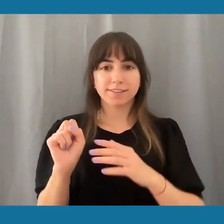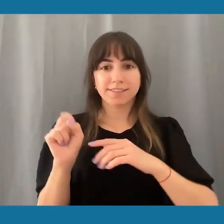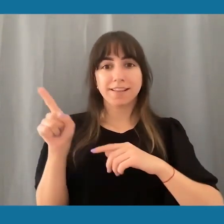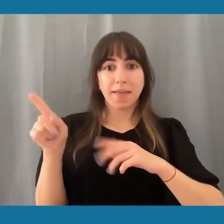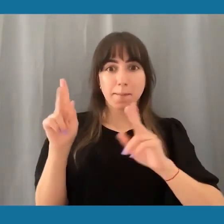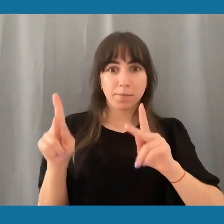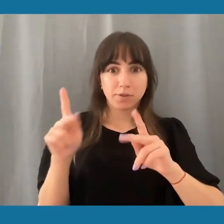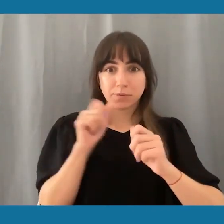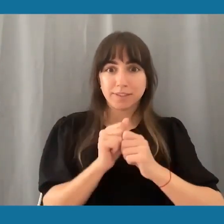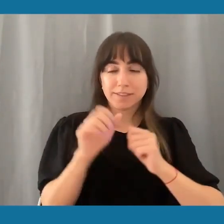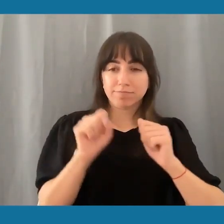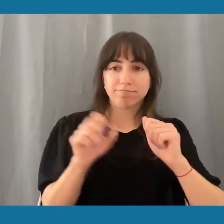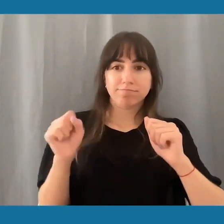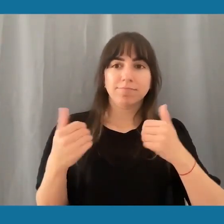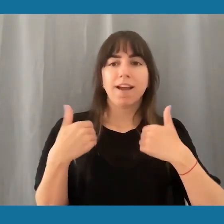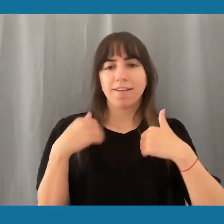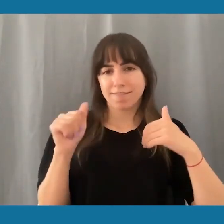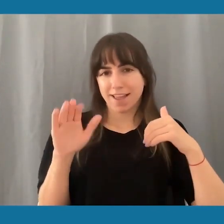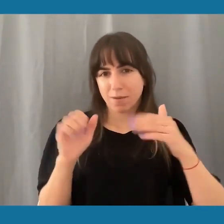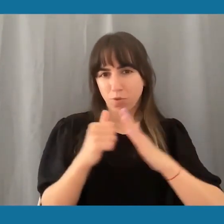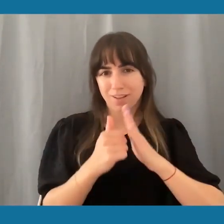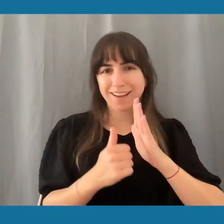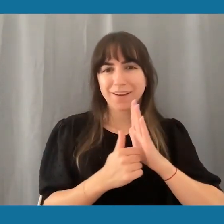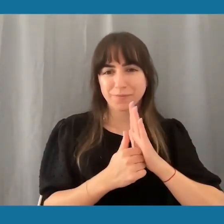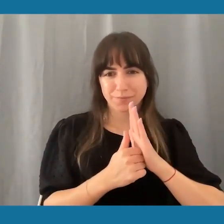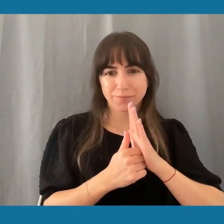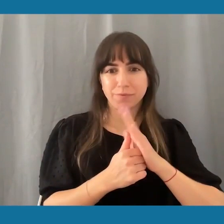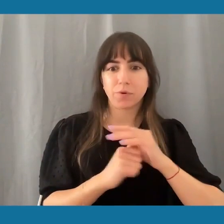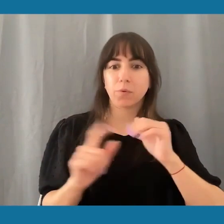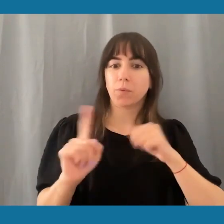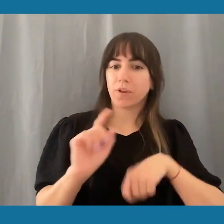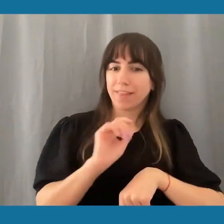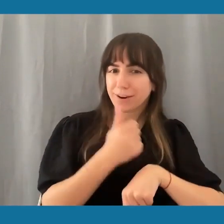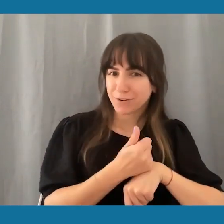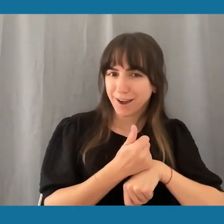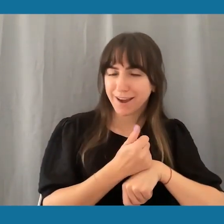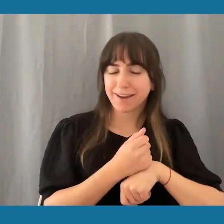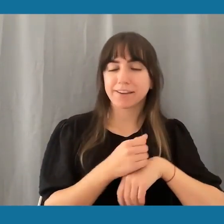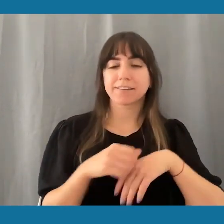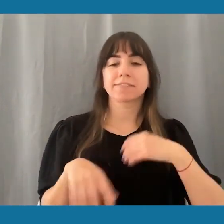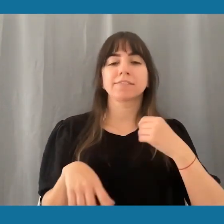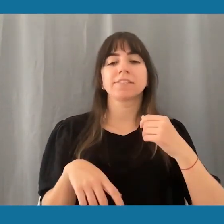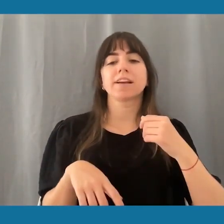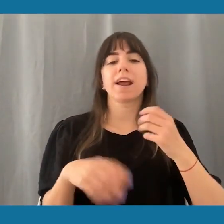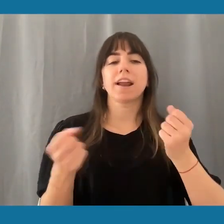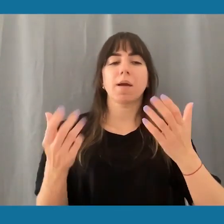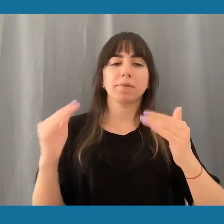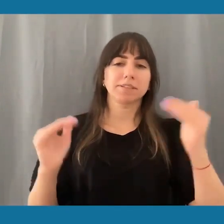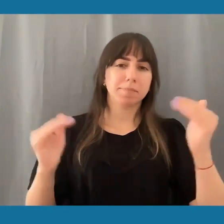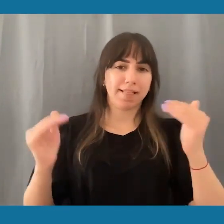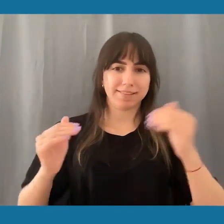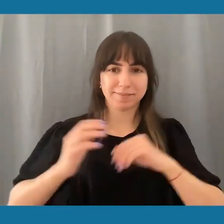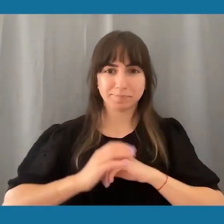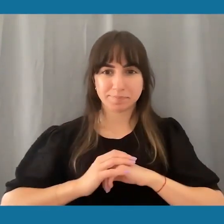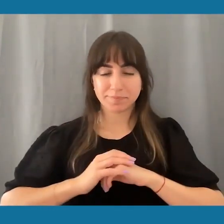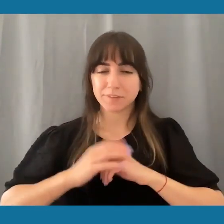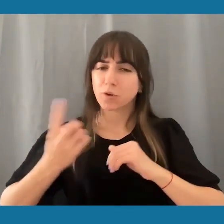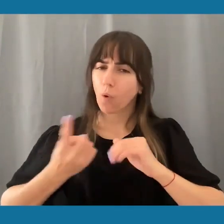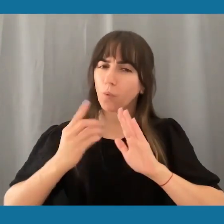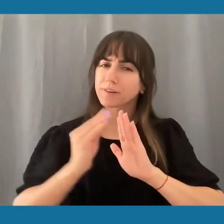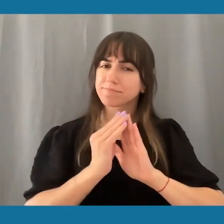account. So always keep documentation from when you withdraw from the account. Once again, we're not going to ask for it, but the IRS or Social Security Administration